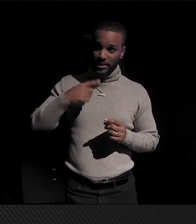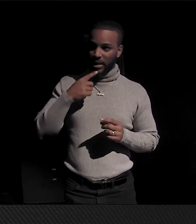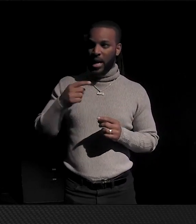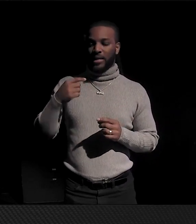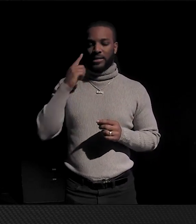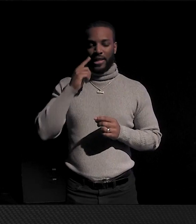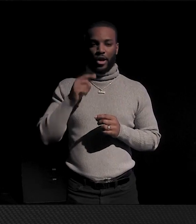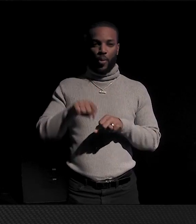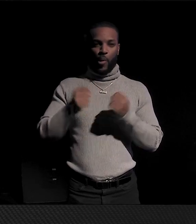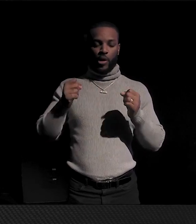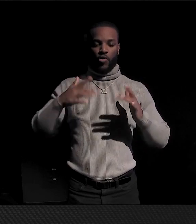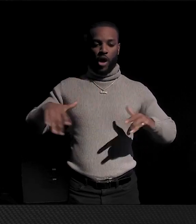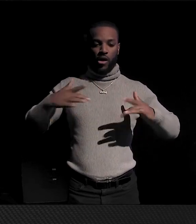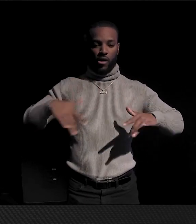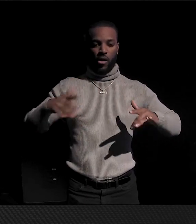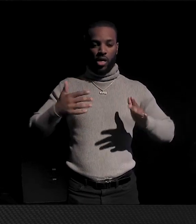record.